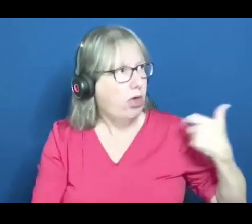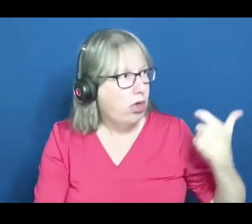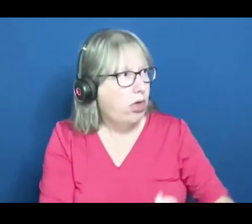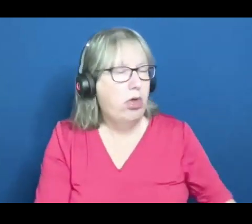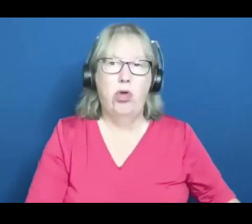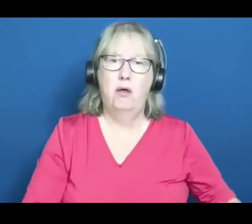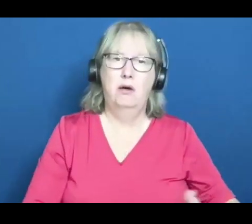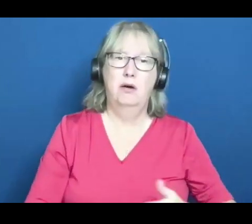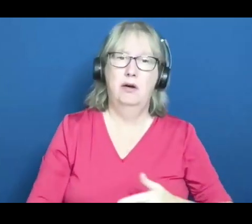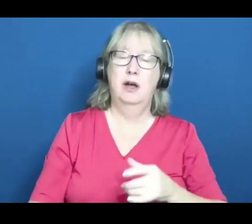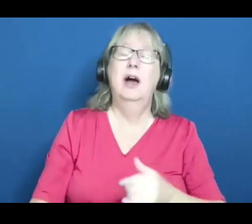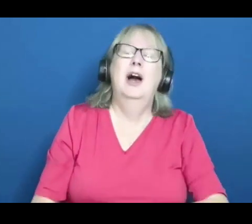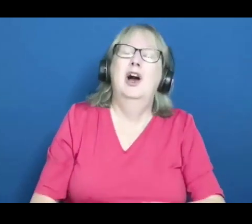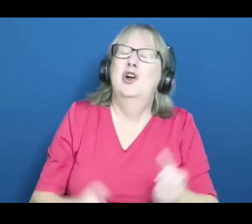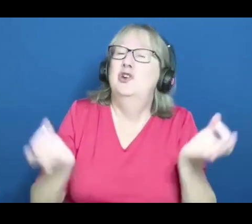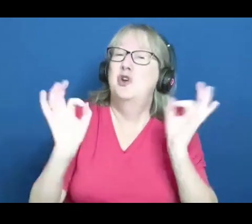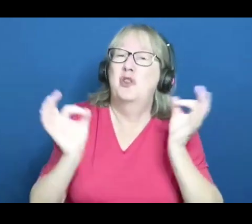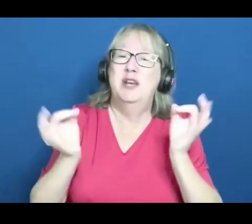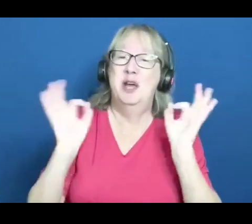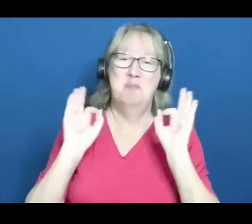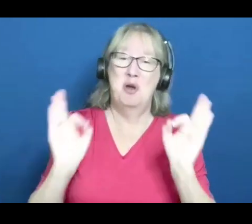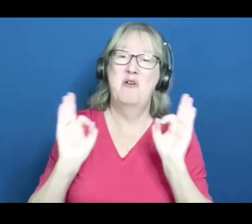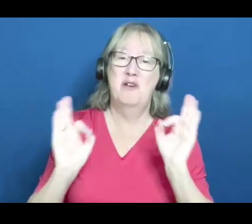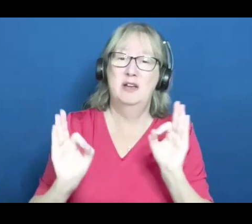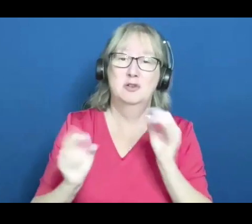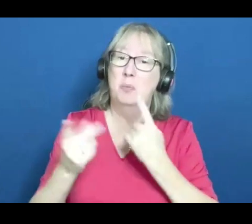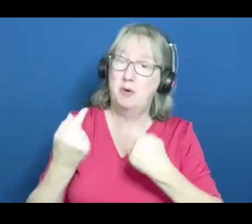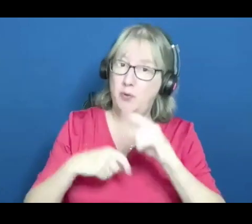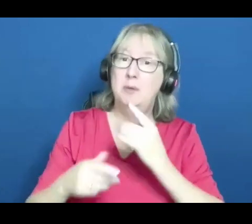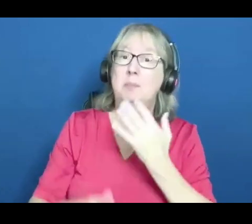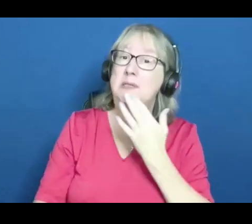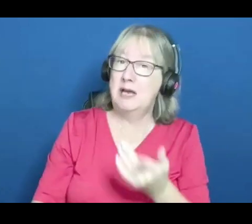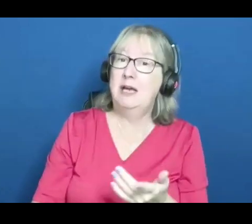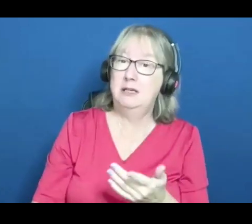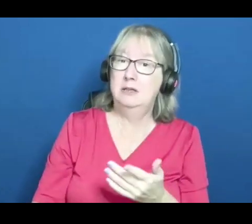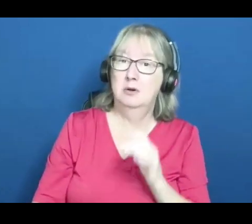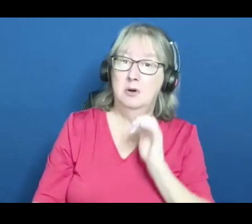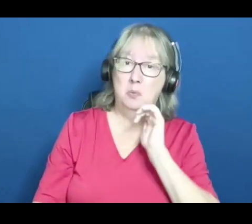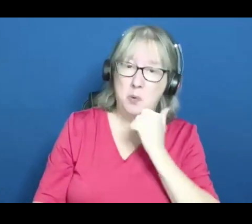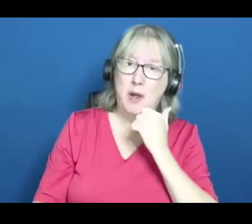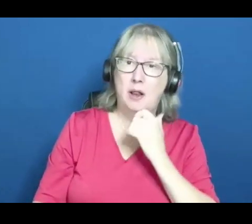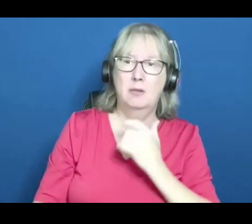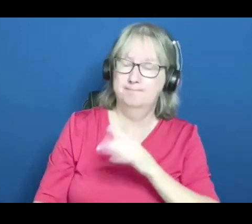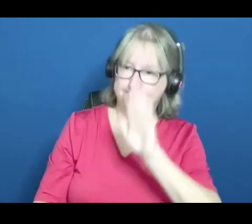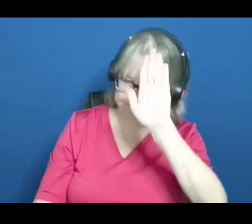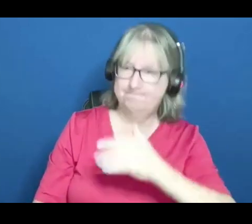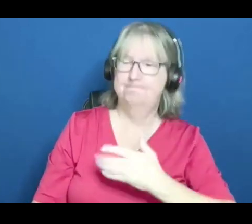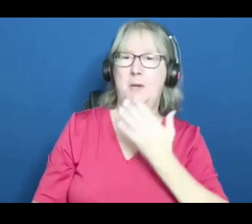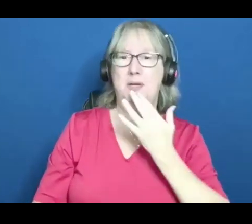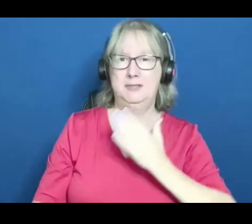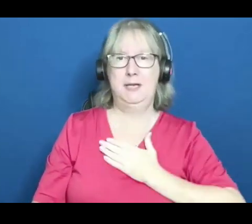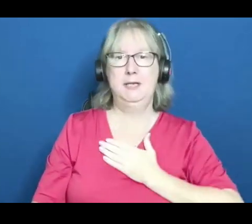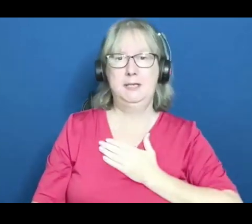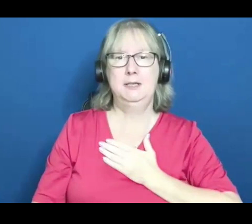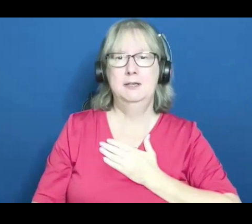do. Nobody's ever perfect, but if we mess up, we go out of our way to put it